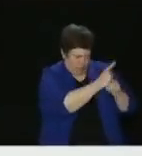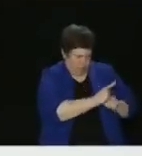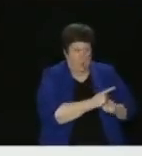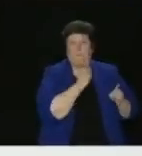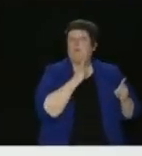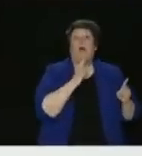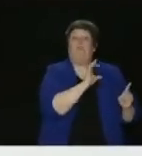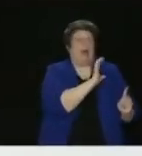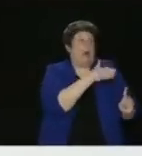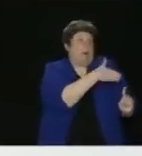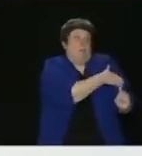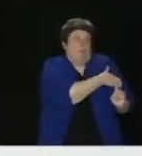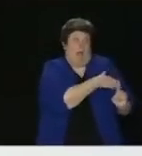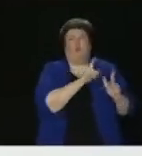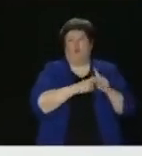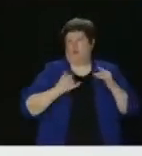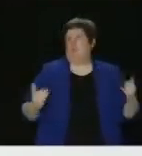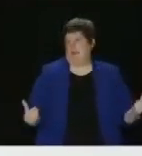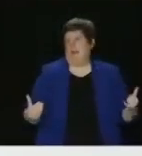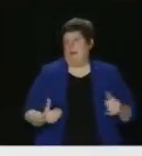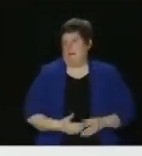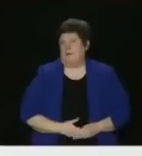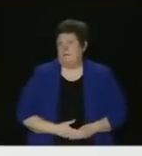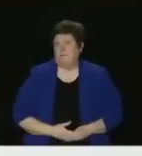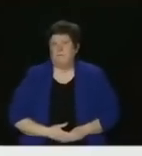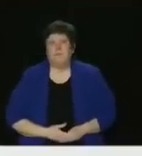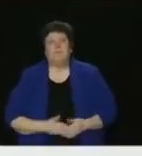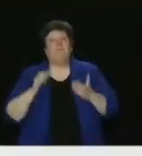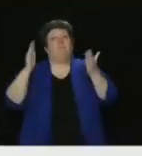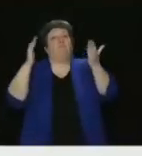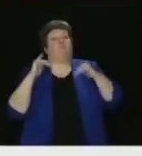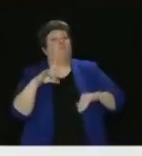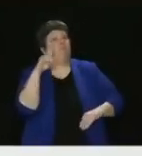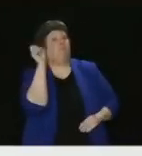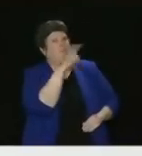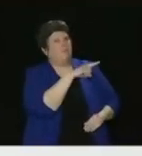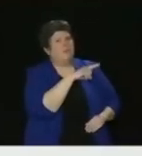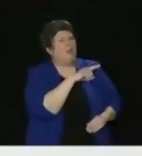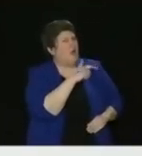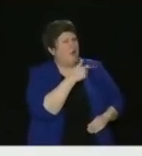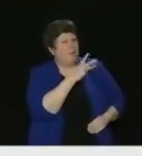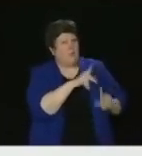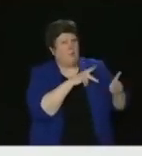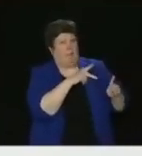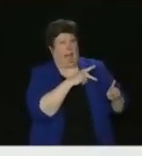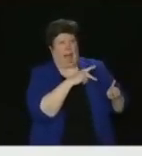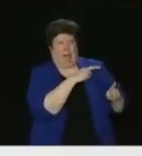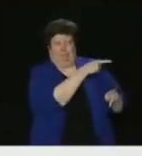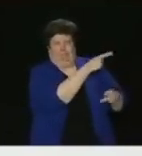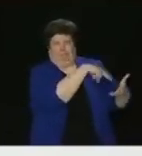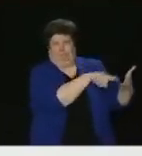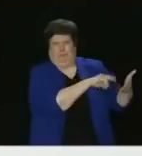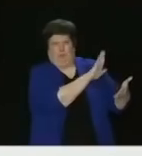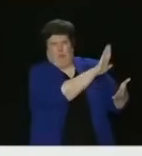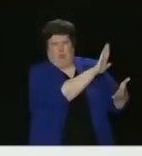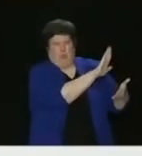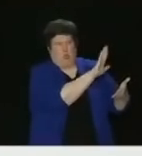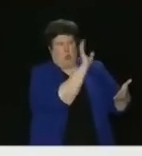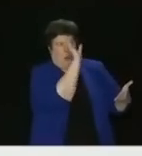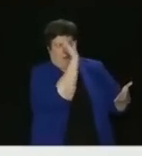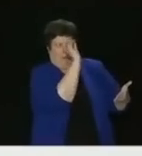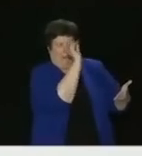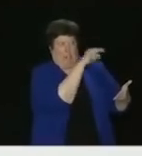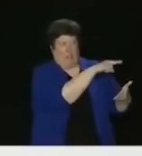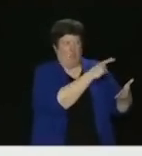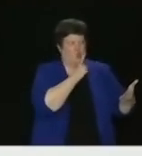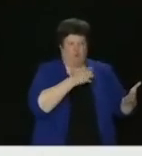you. Question. Mr. Trudeau, several people reproached you for your tone towards the protesters over the last